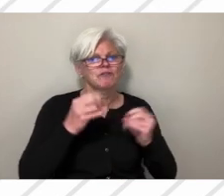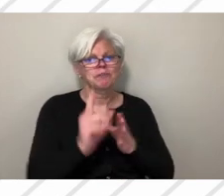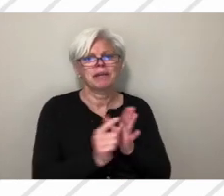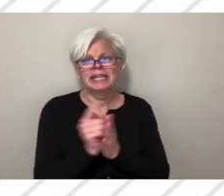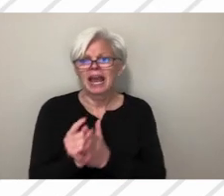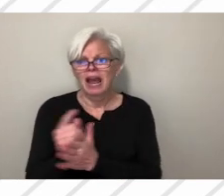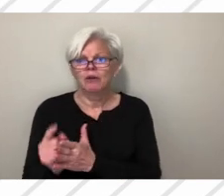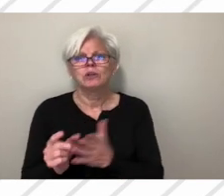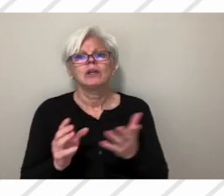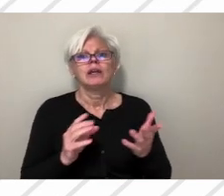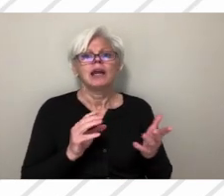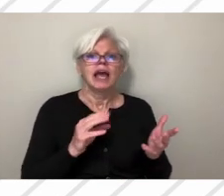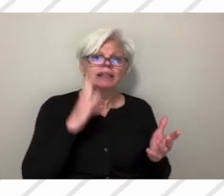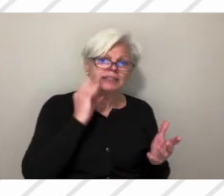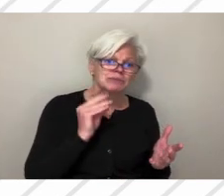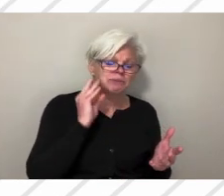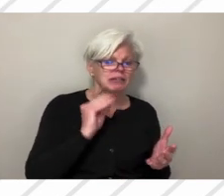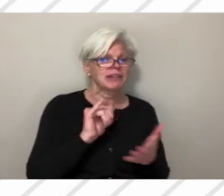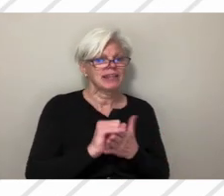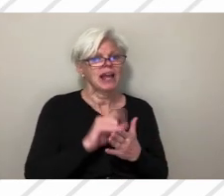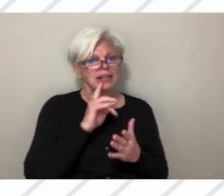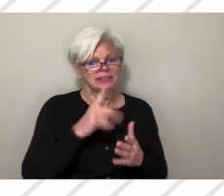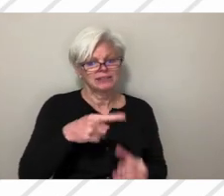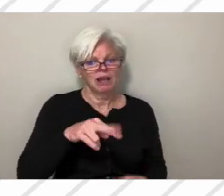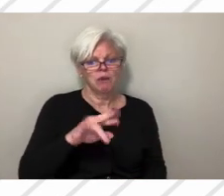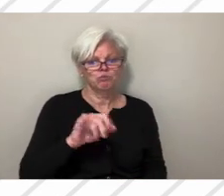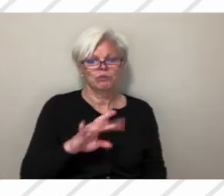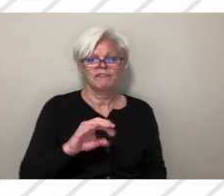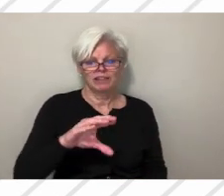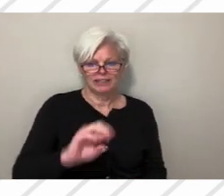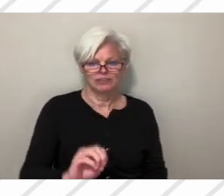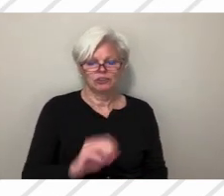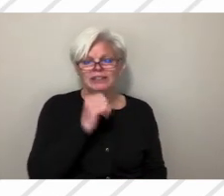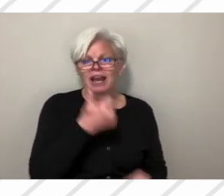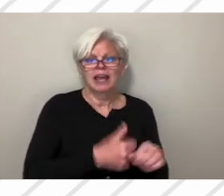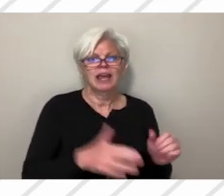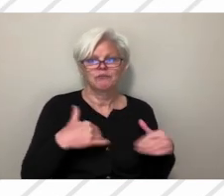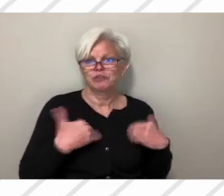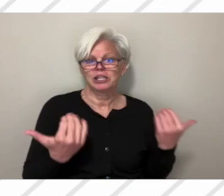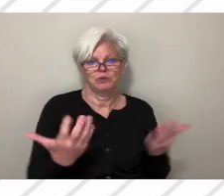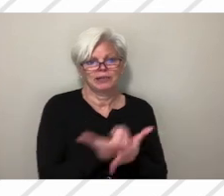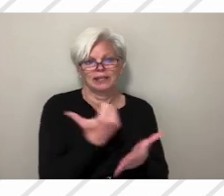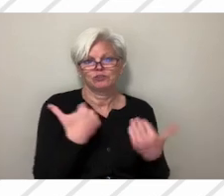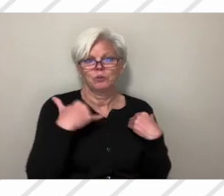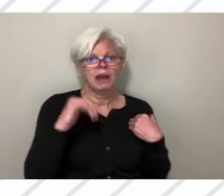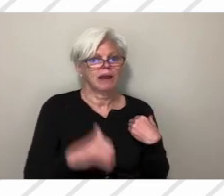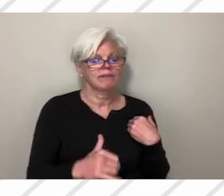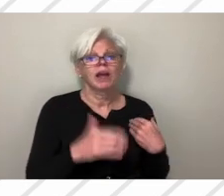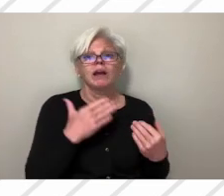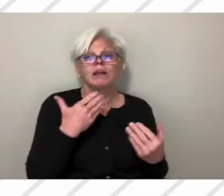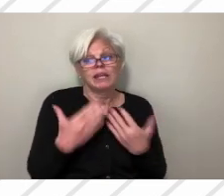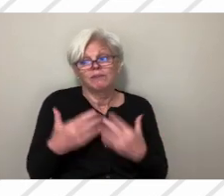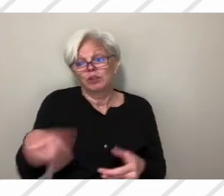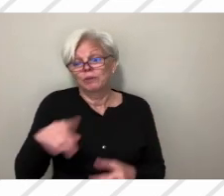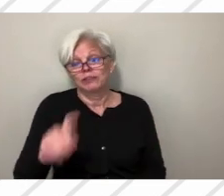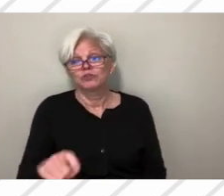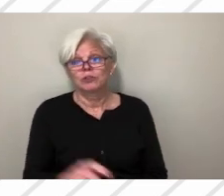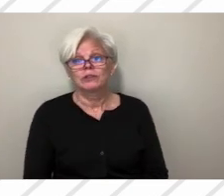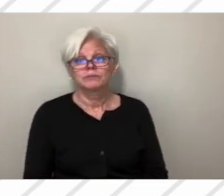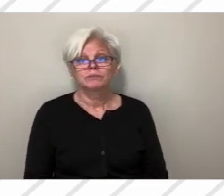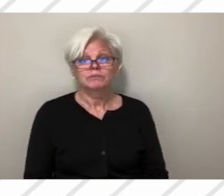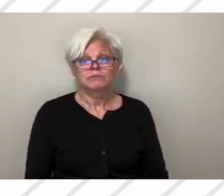experience that is a privilege that not every youth gets to have, although they should. They